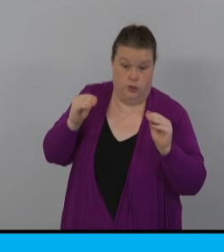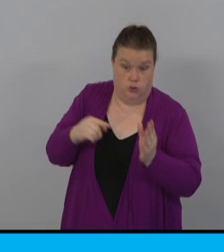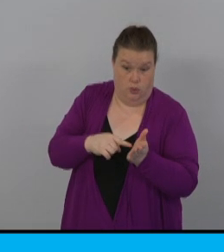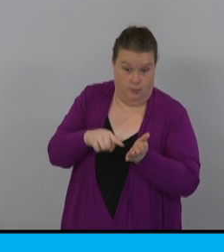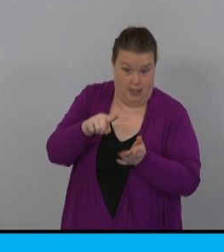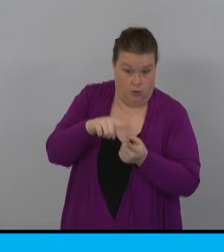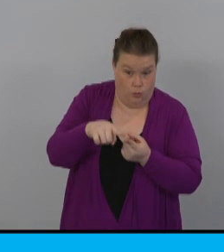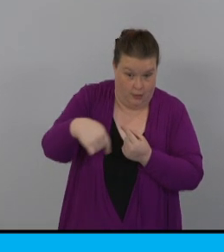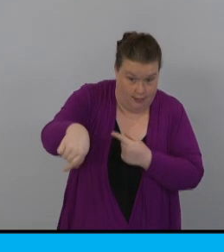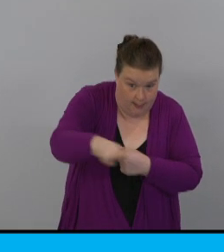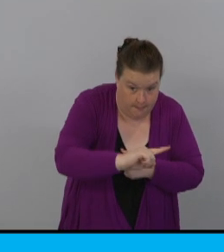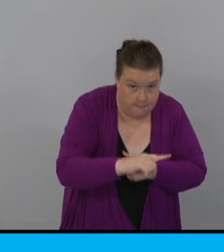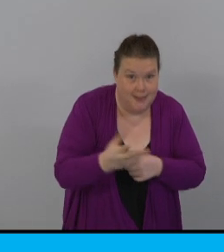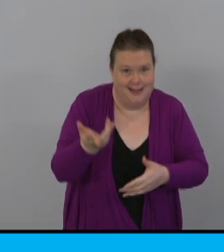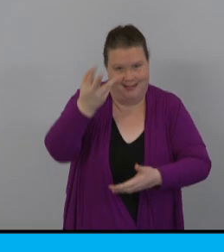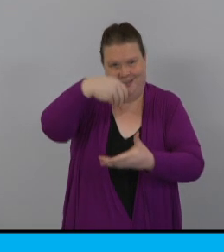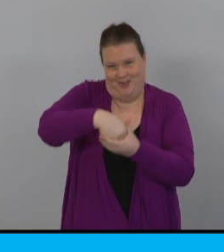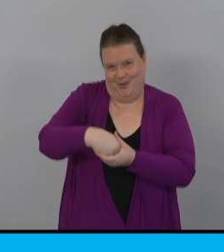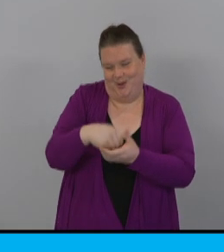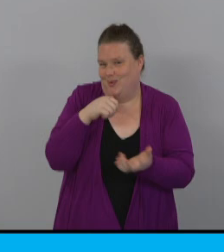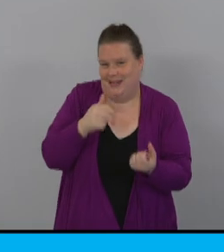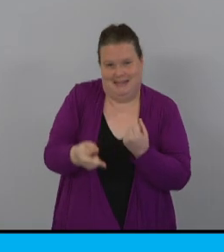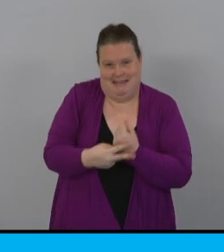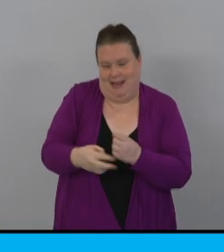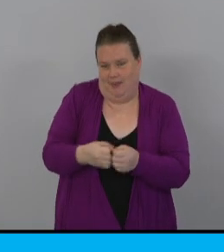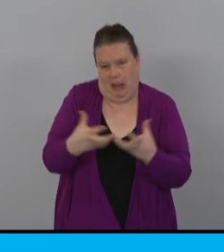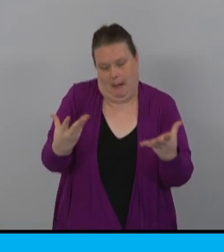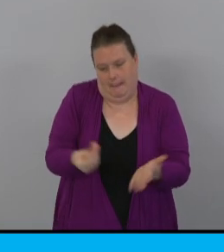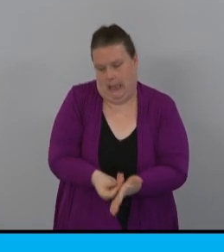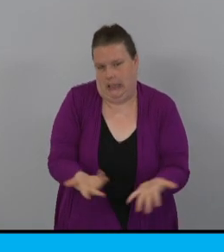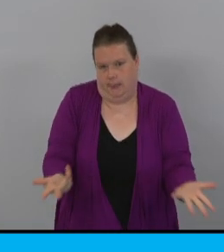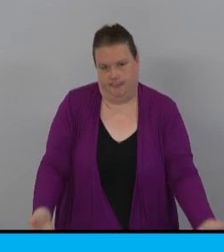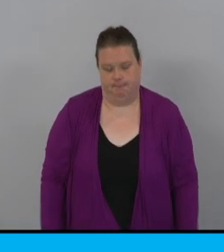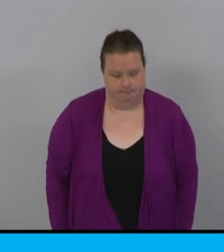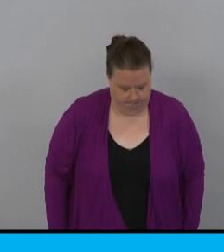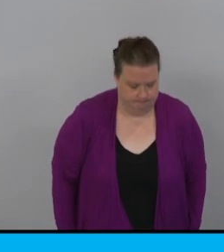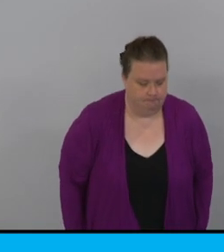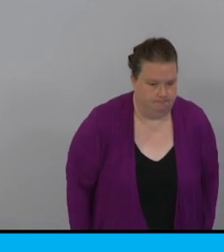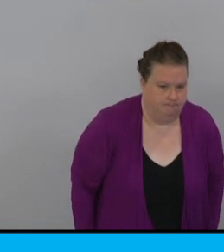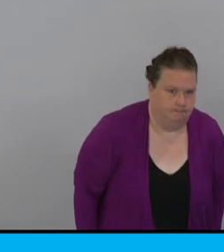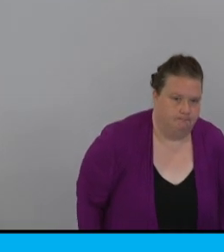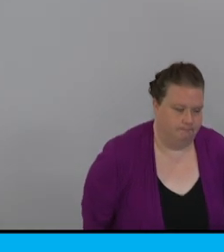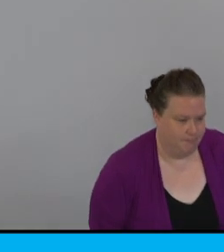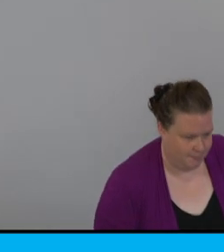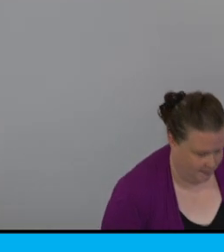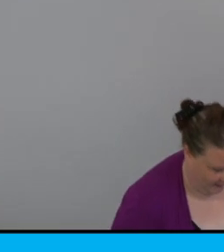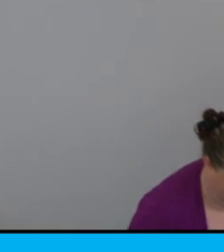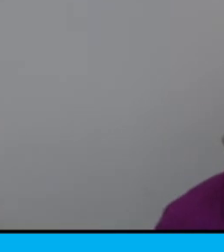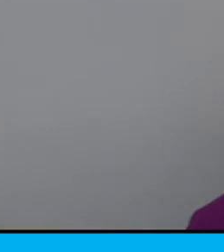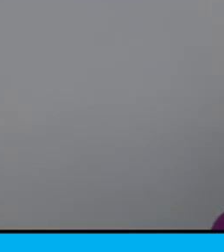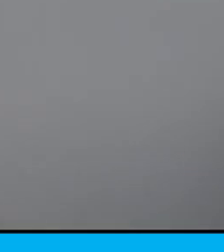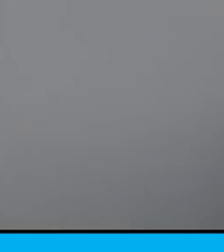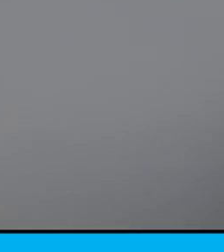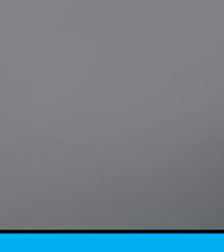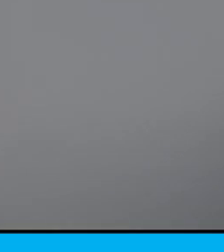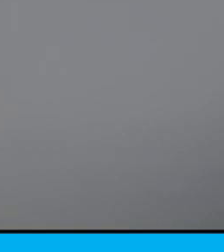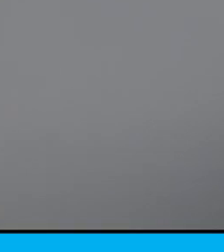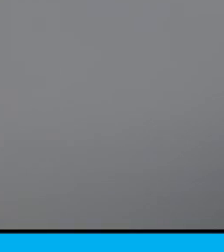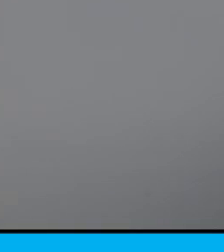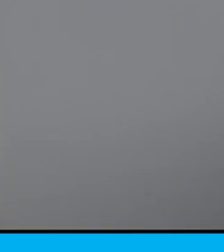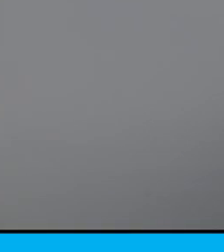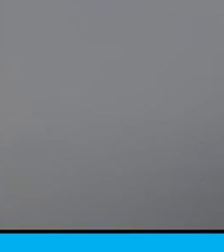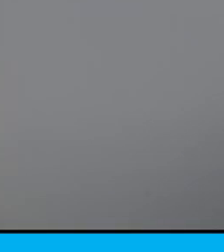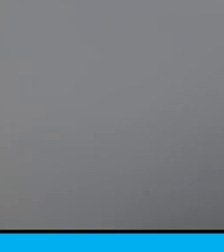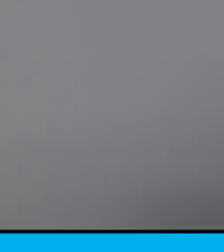that number too. So we didn't really save a lot of money on that. So our net change in fund balance again is 6.7